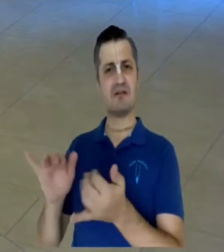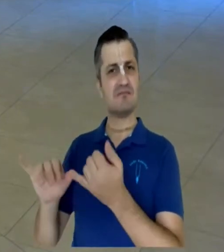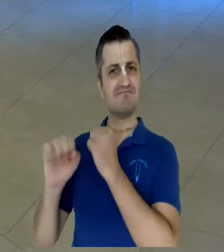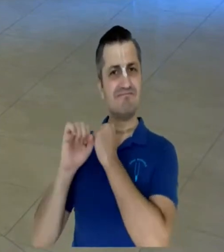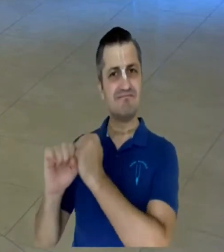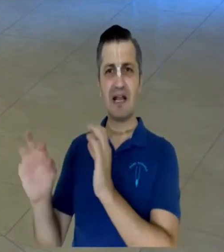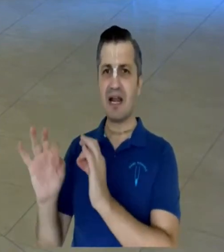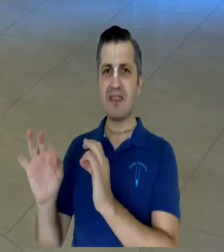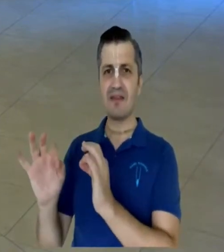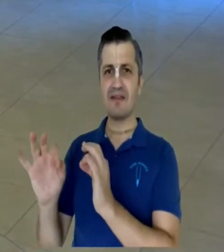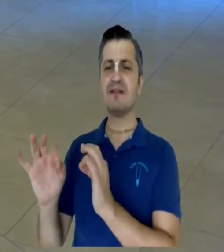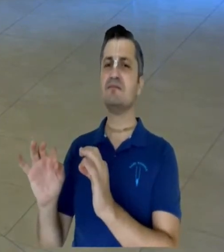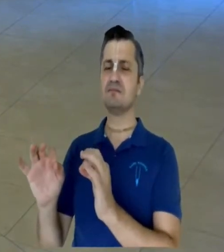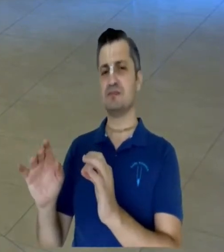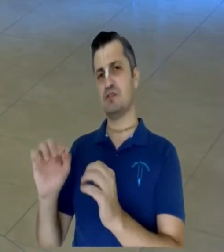So,